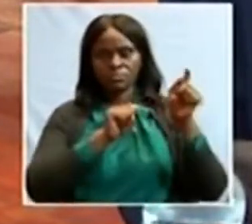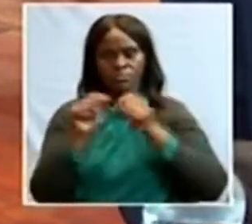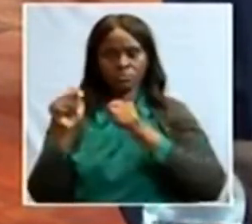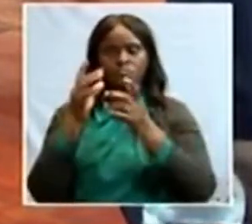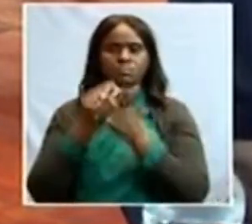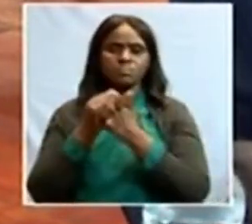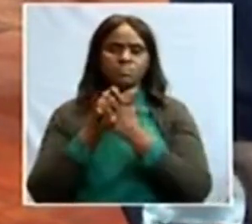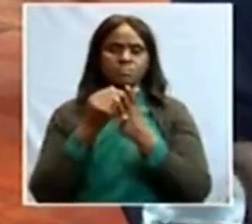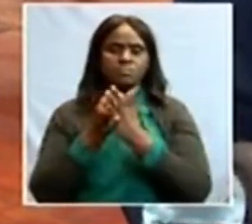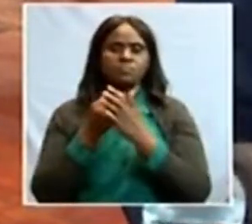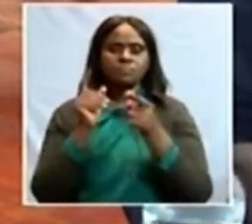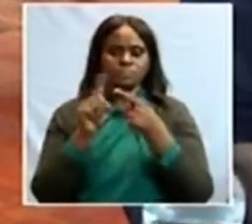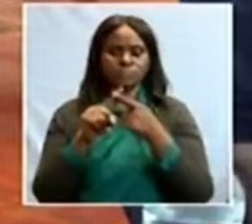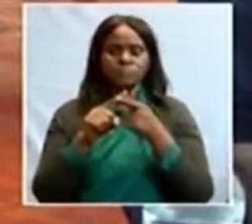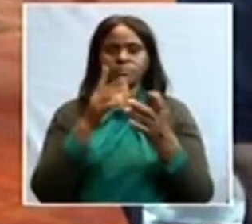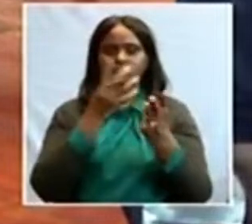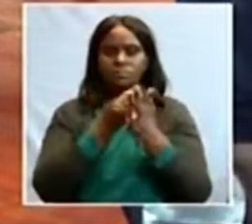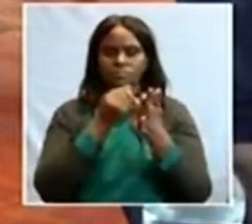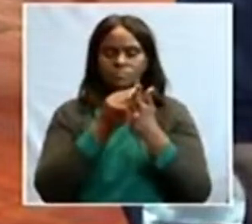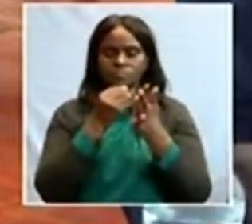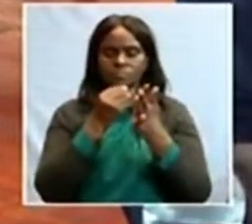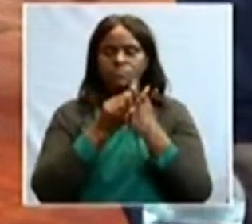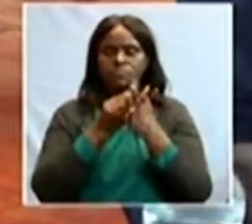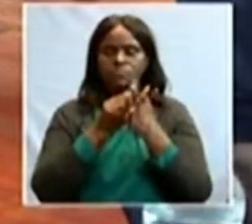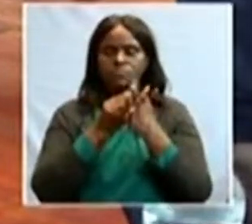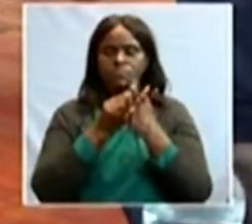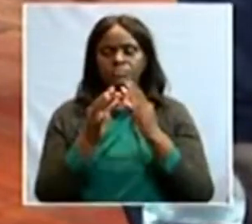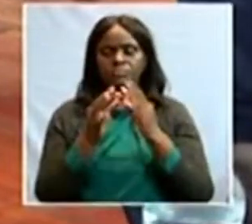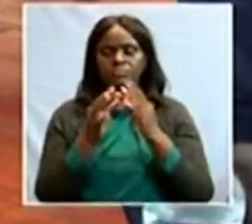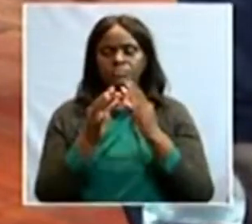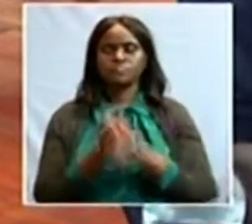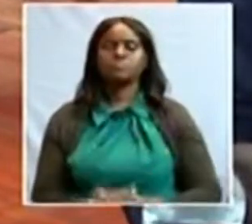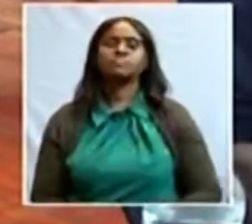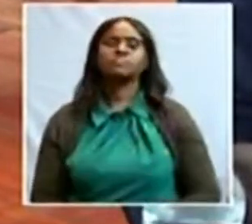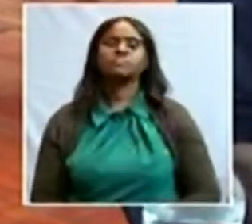funds to capital accounts.